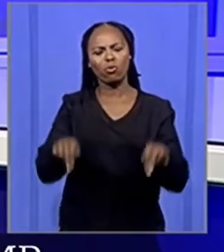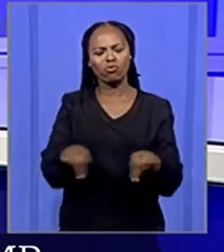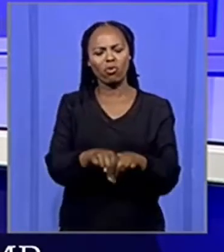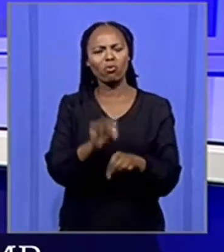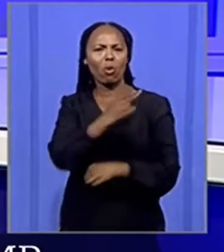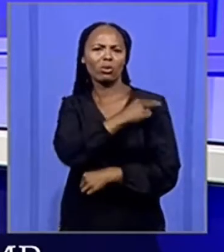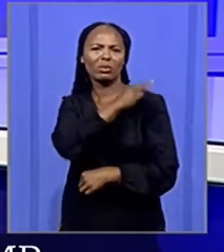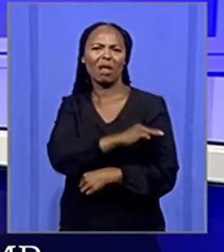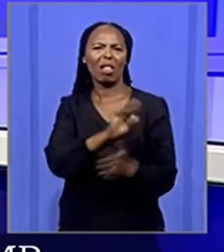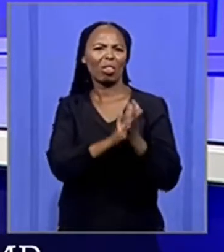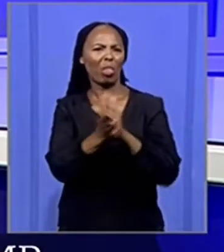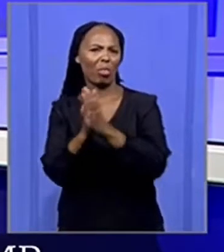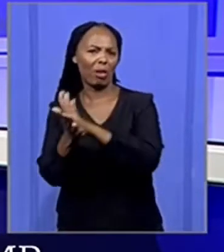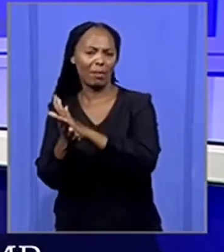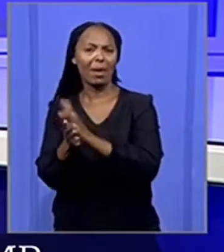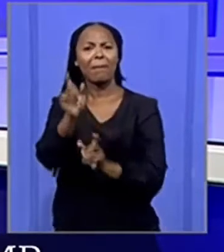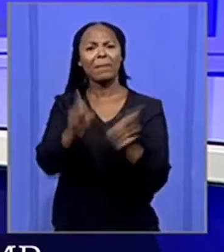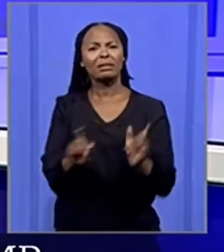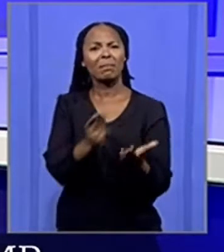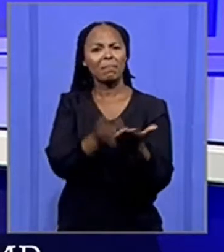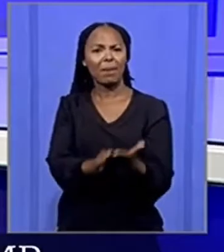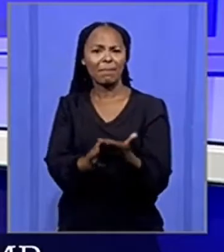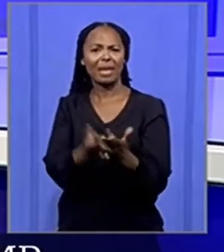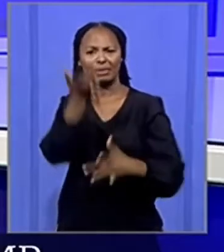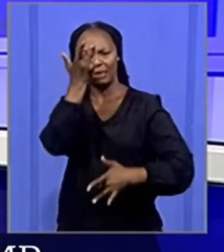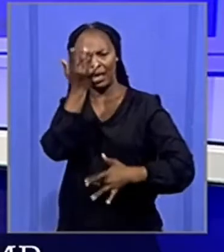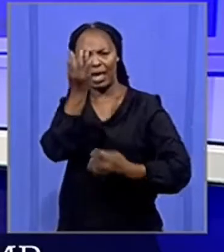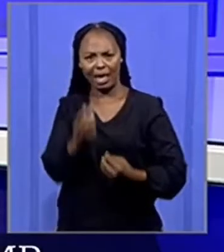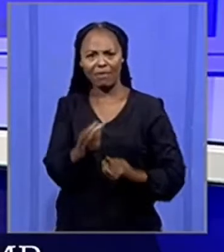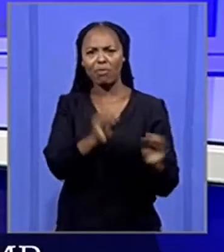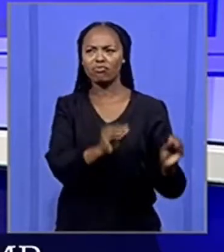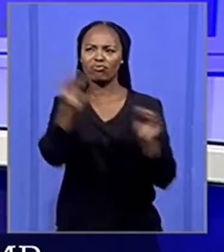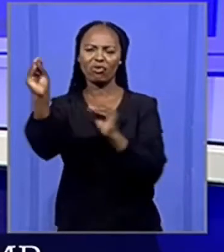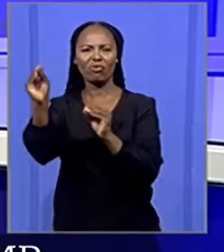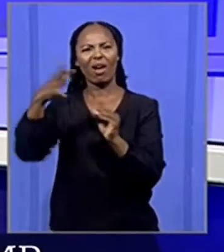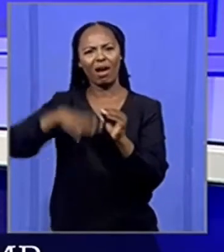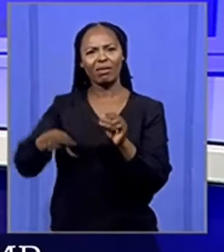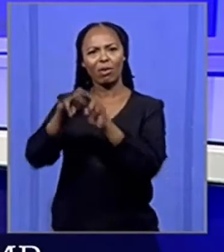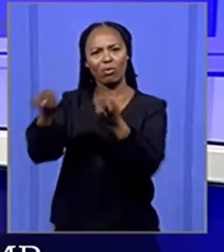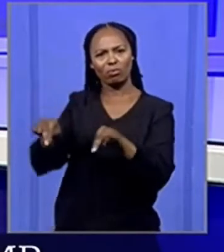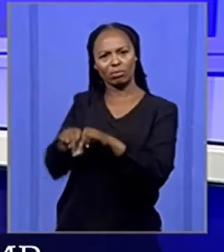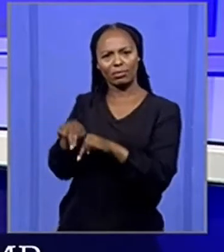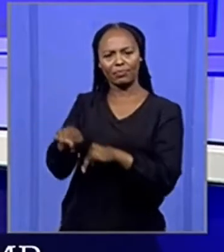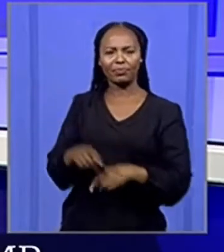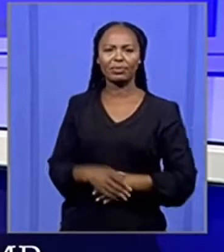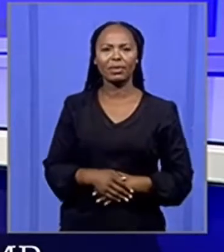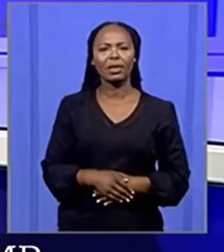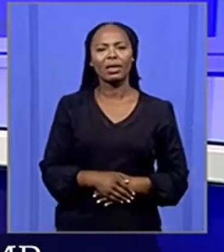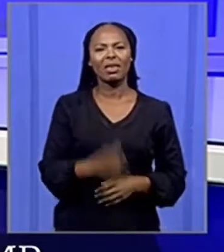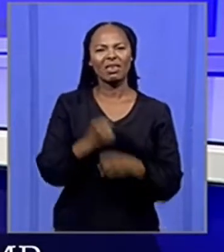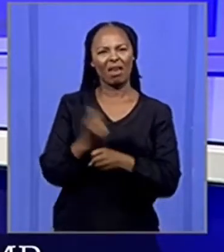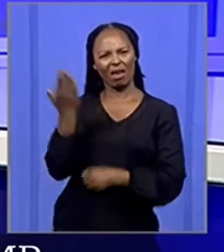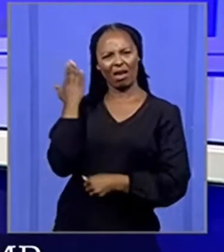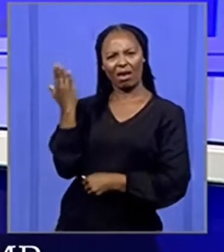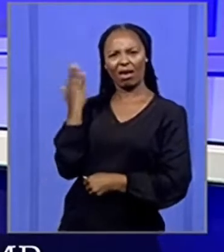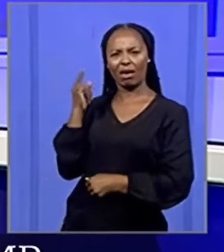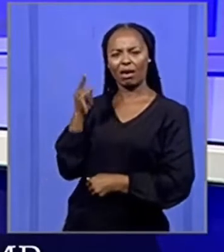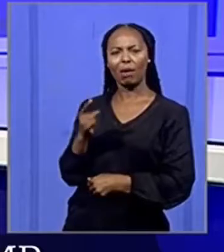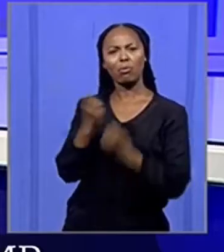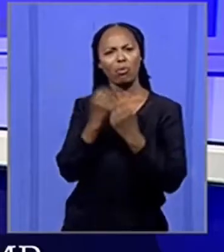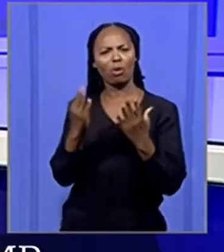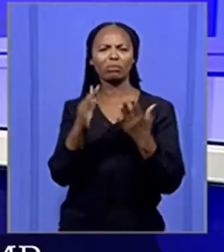bookelong ge e le balwetši bao ba amilwego ke se ba išitšwe diwateng tše dingwe. Mo mengwageng ya go feta setšhaba